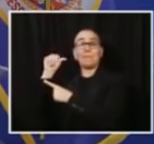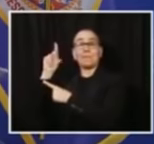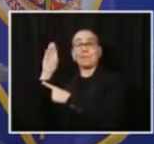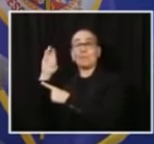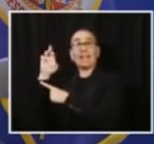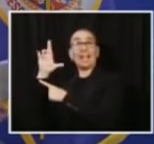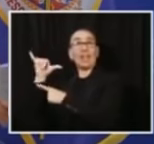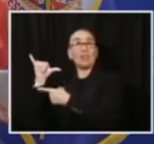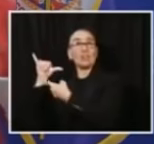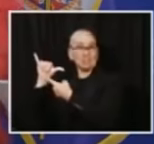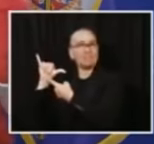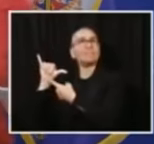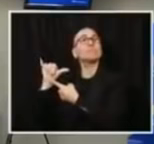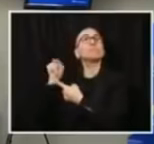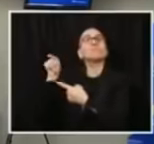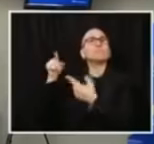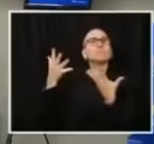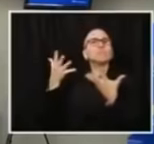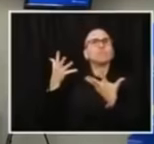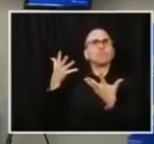as a pediatrician.